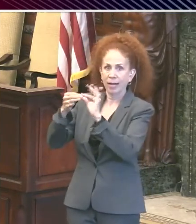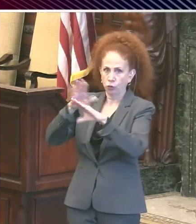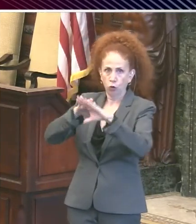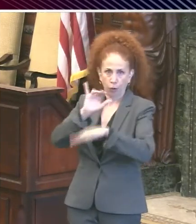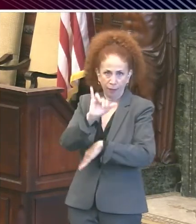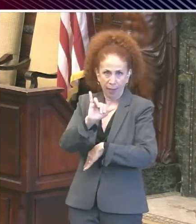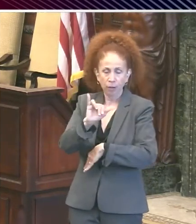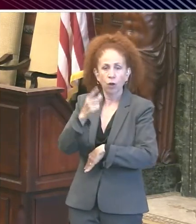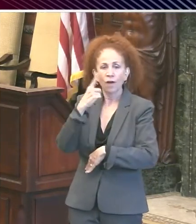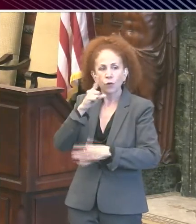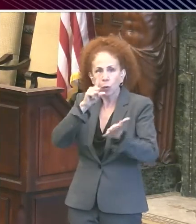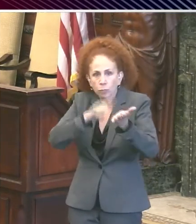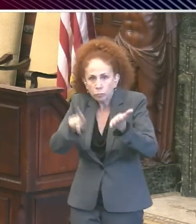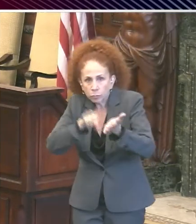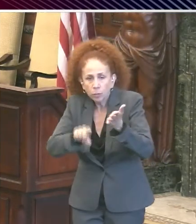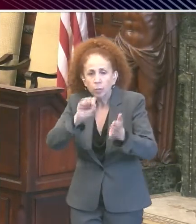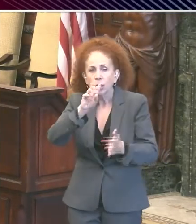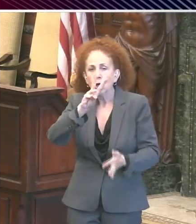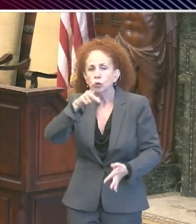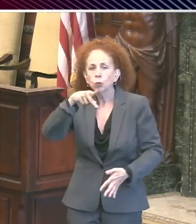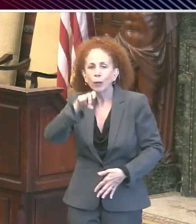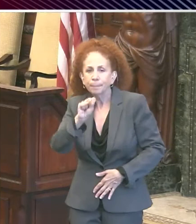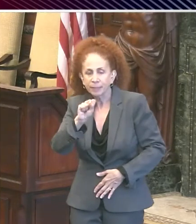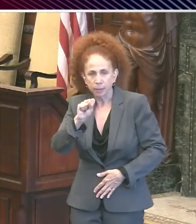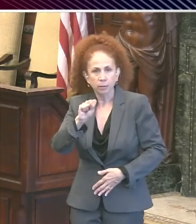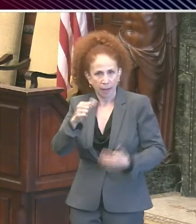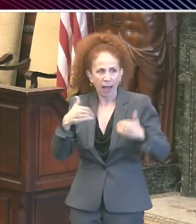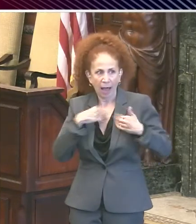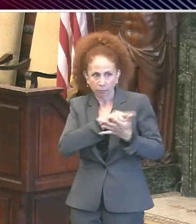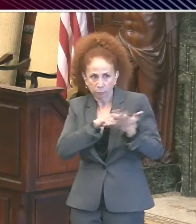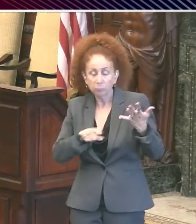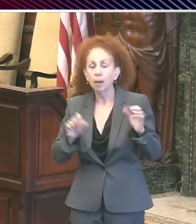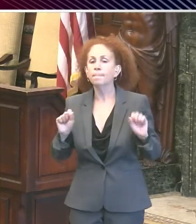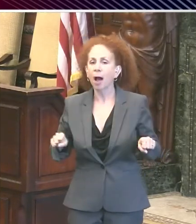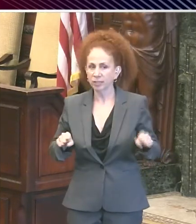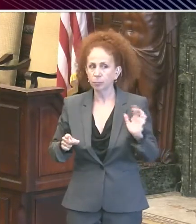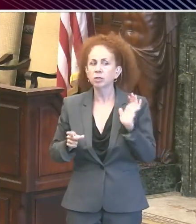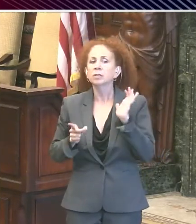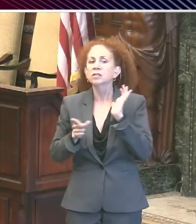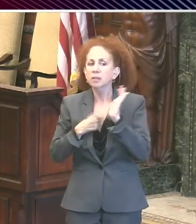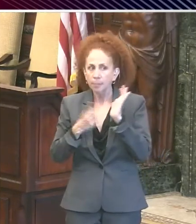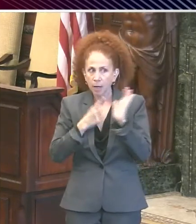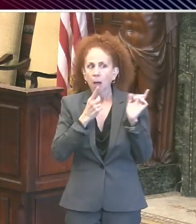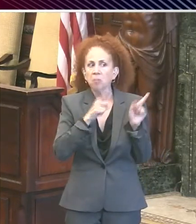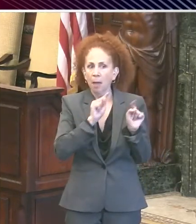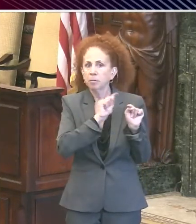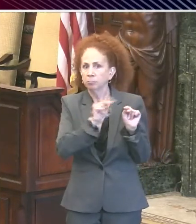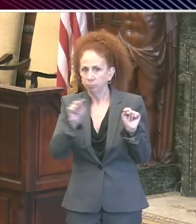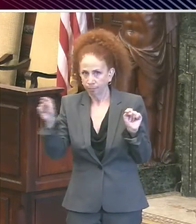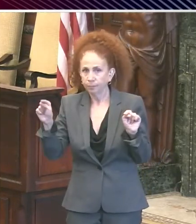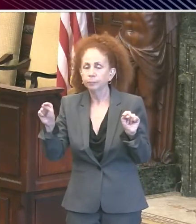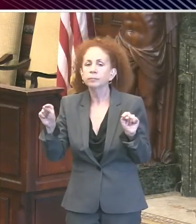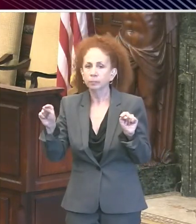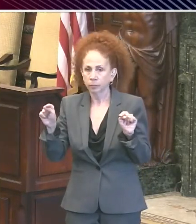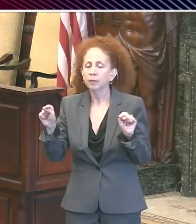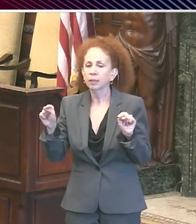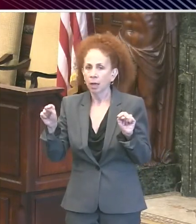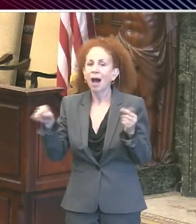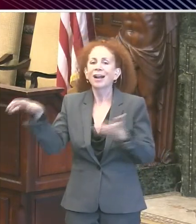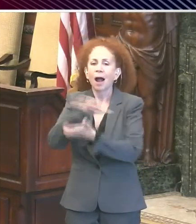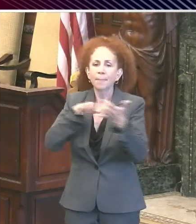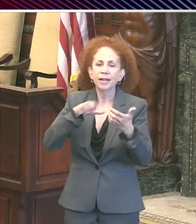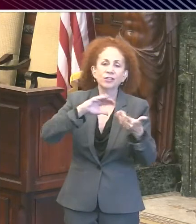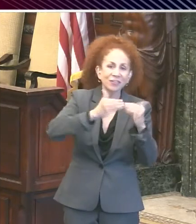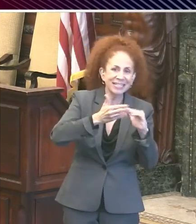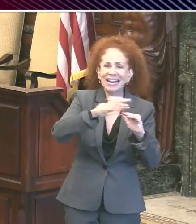the sweeps and inspections, so it's likely that on some occasions, a combination of city and